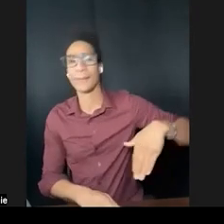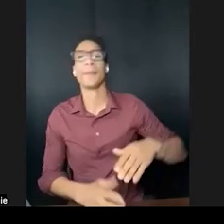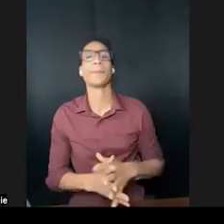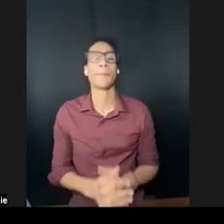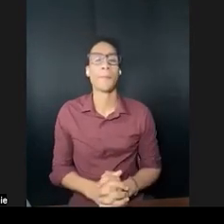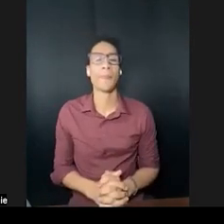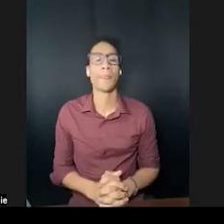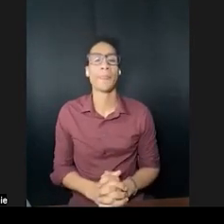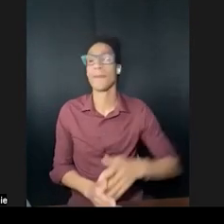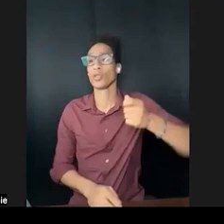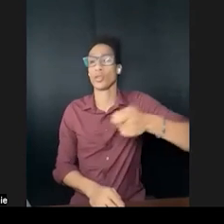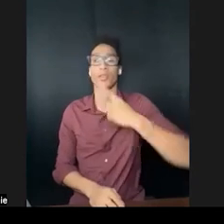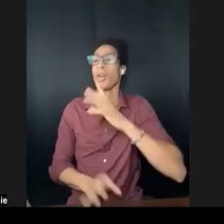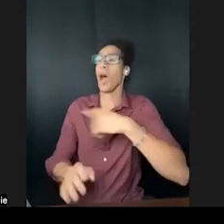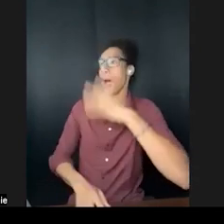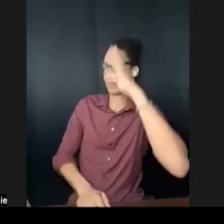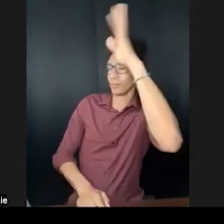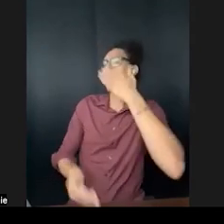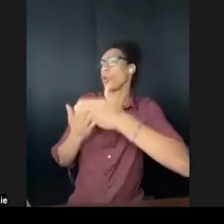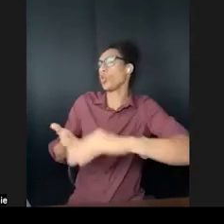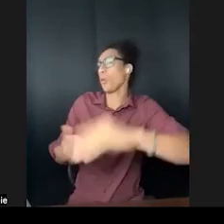I made up a good excuse for you, so don't even worry.